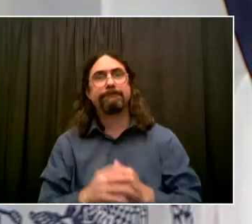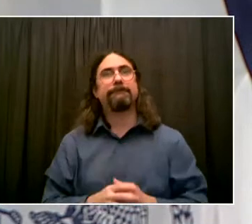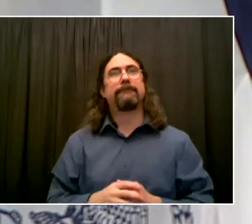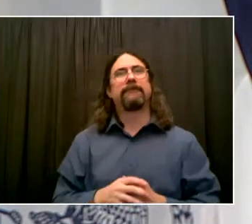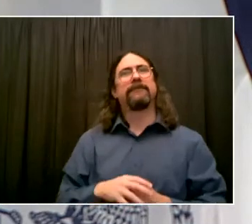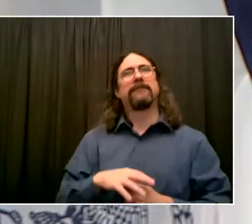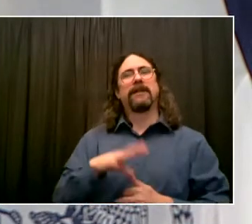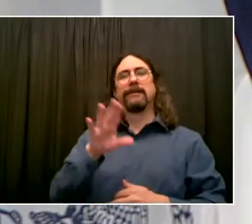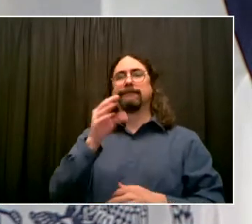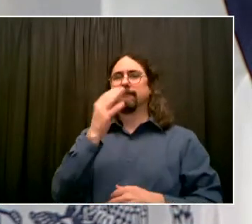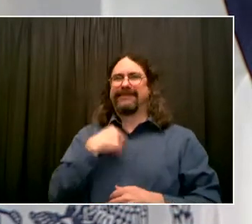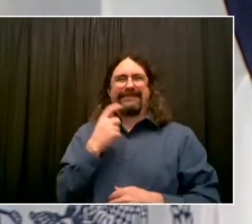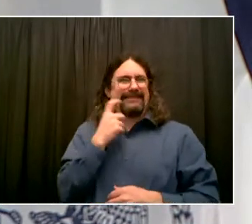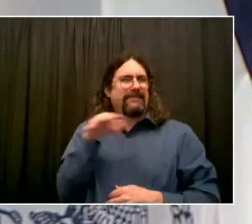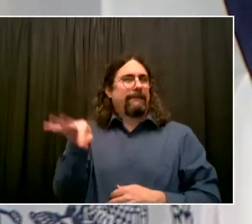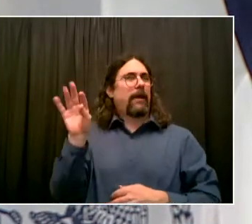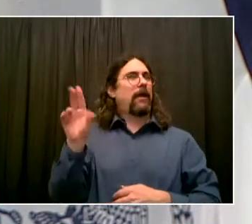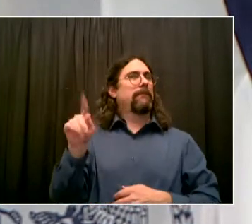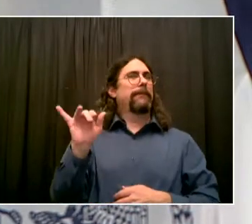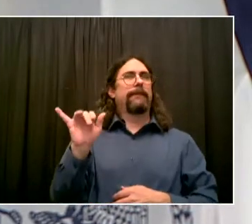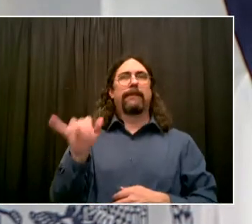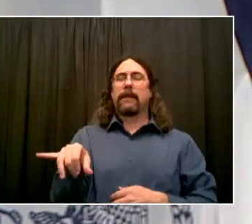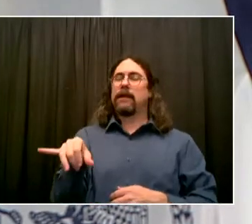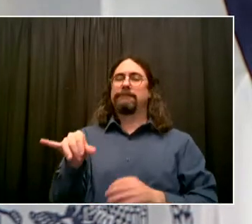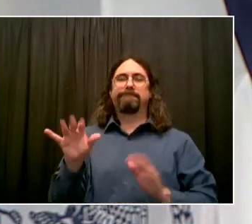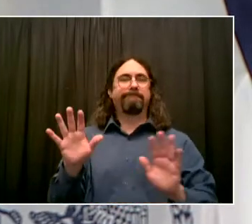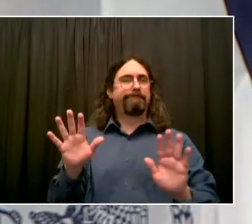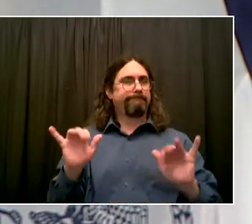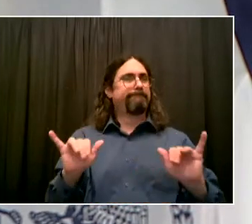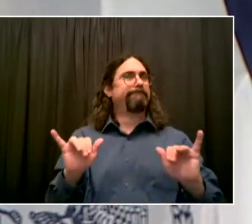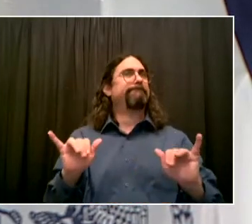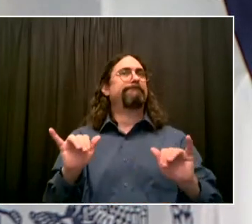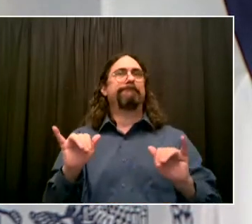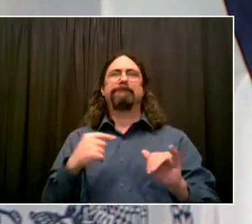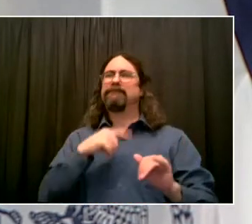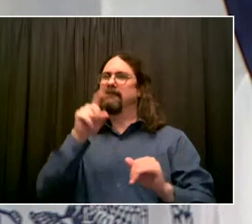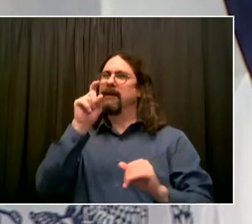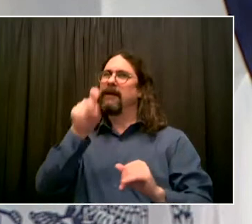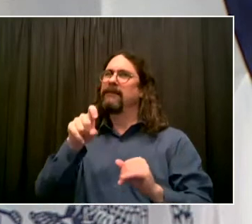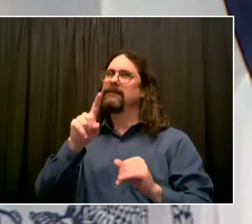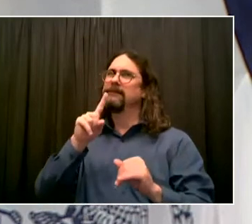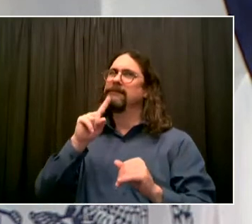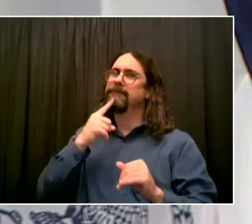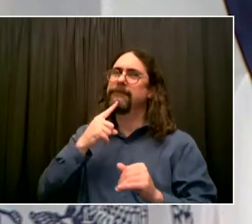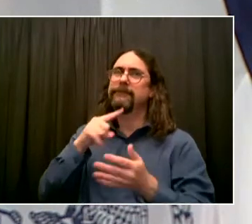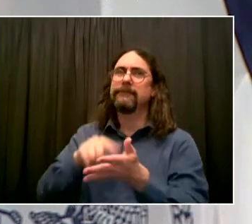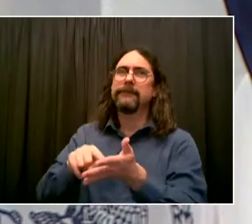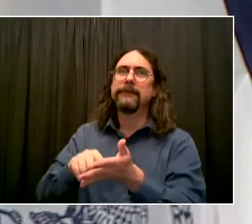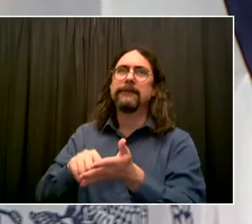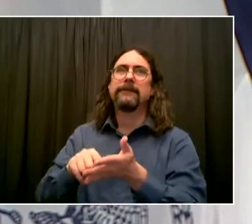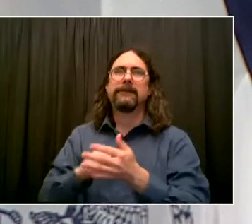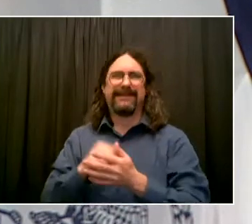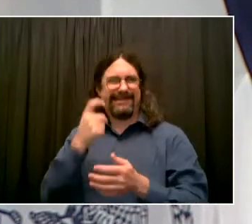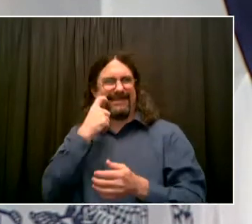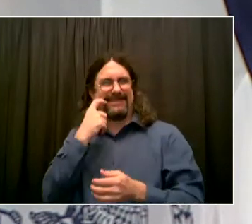her experiences later today, and we need to hear what she has to say, obviously. Go ahead, Andrew.